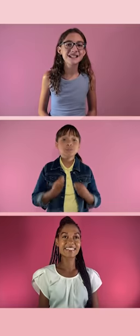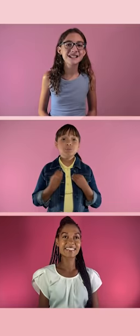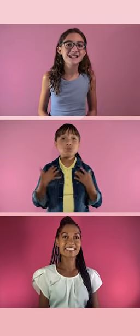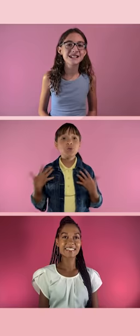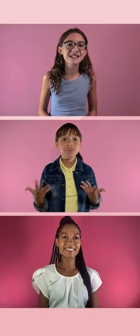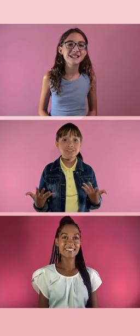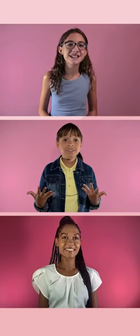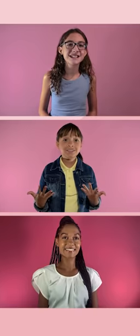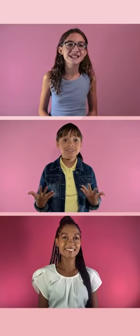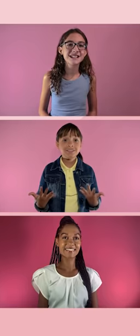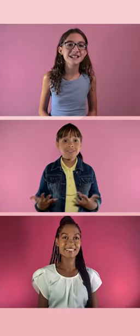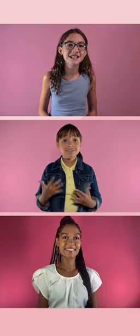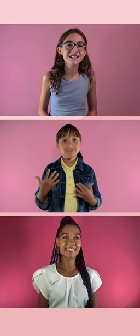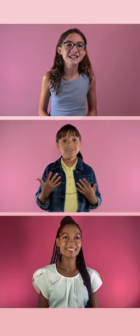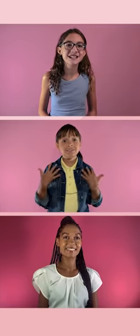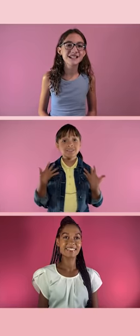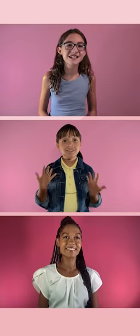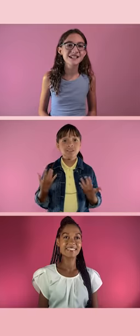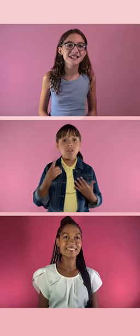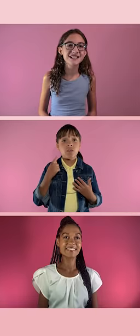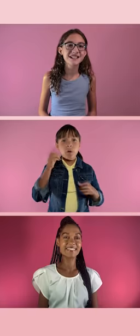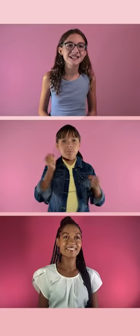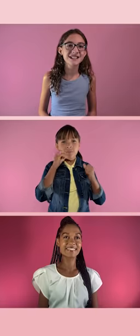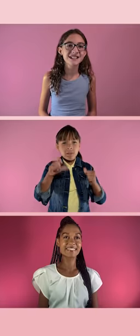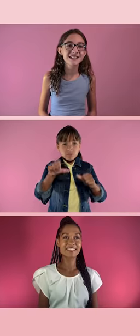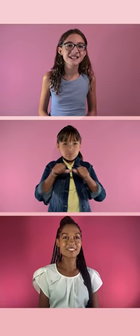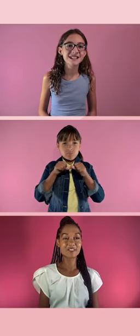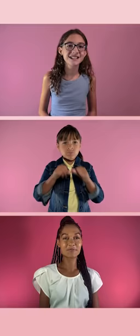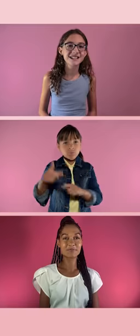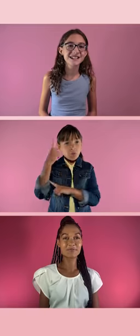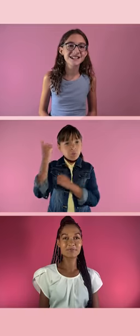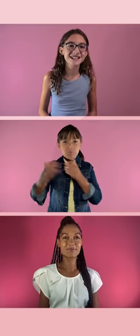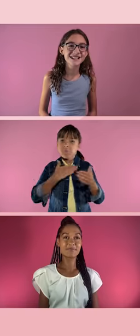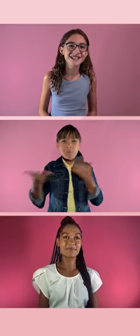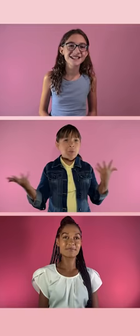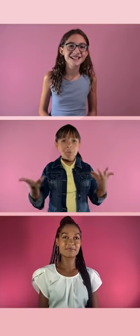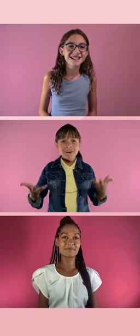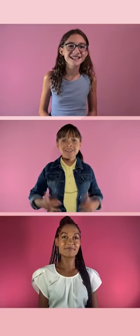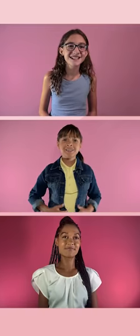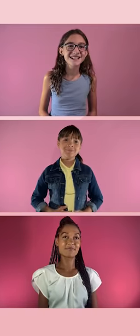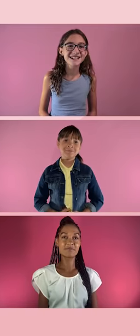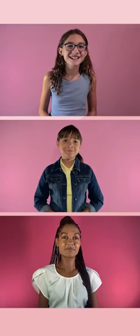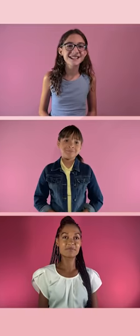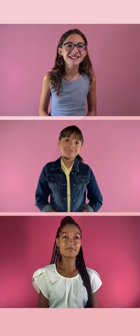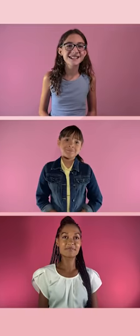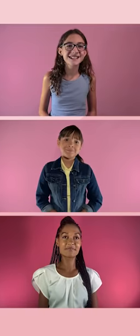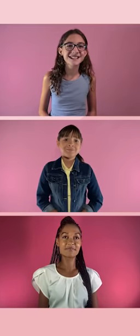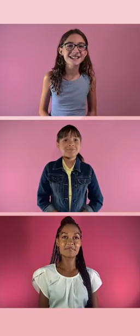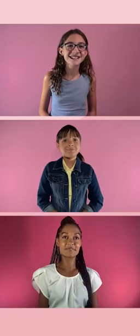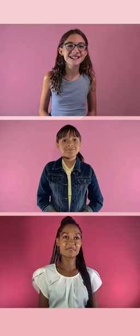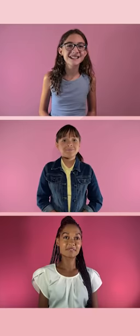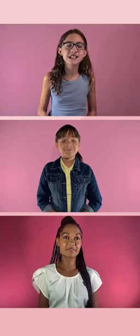You are an inspiration. I thought it was so amazing how you continue to pursue your dreams no matter